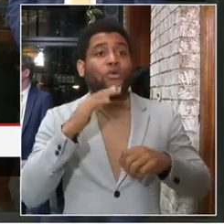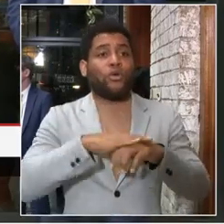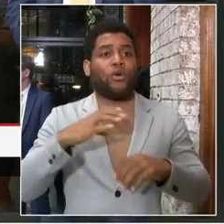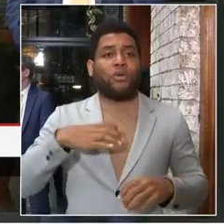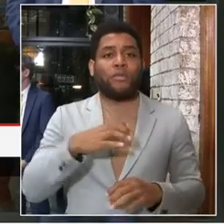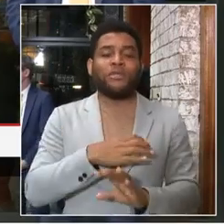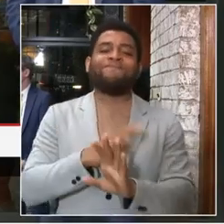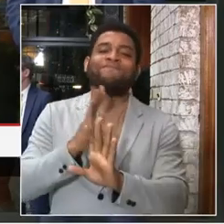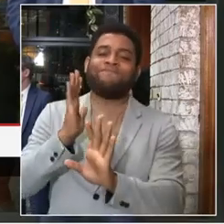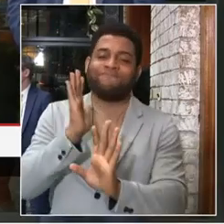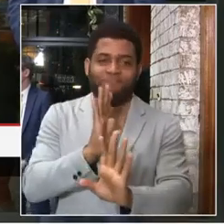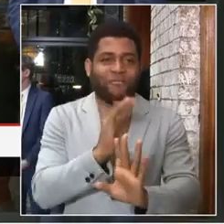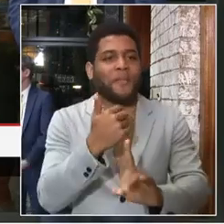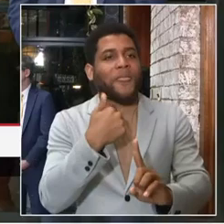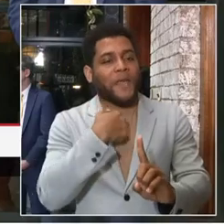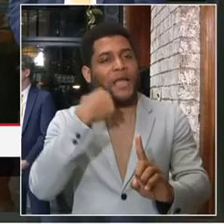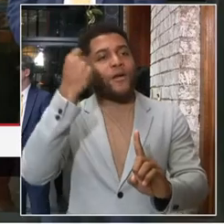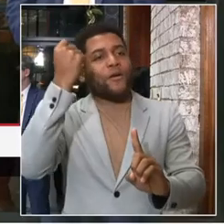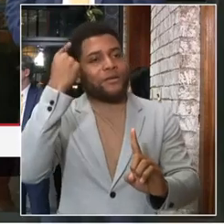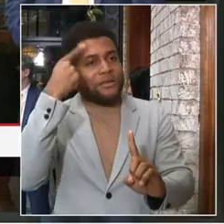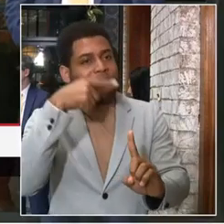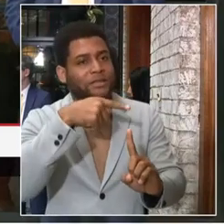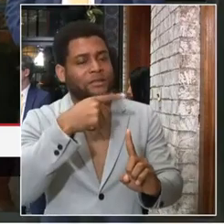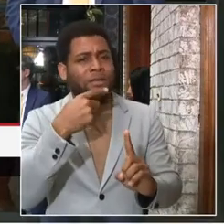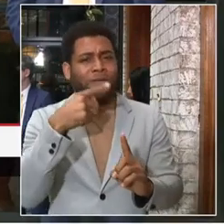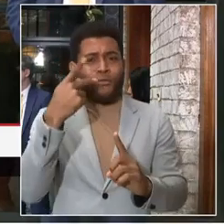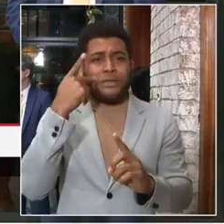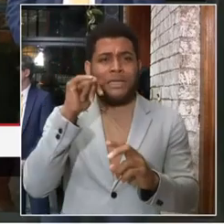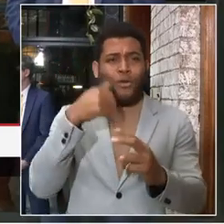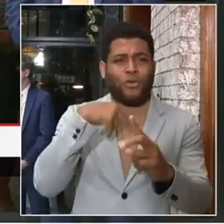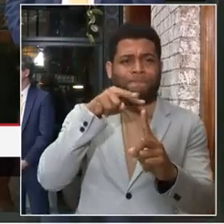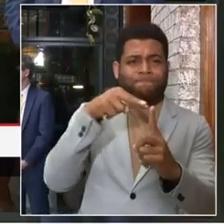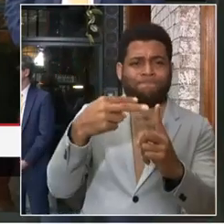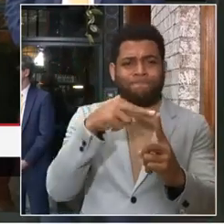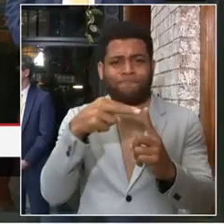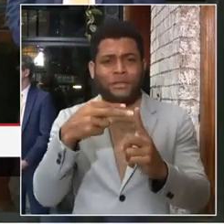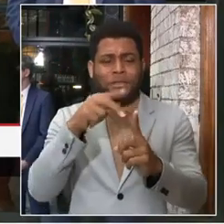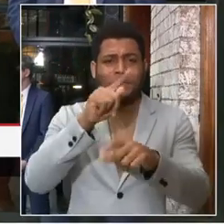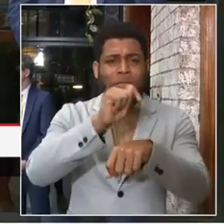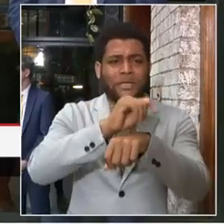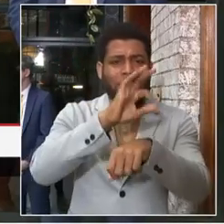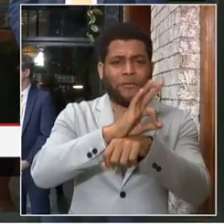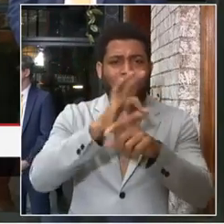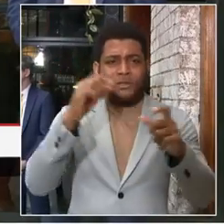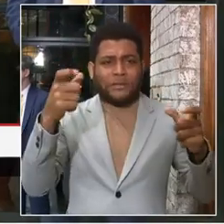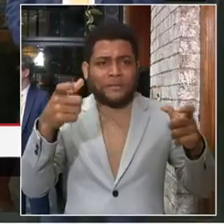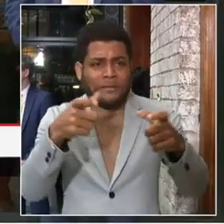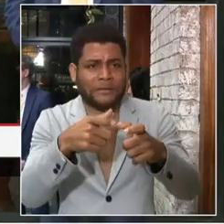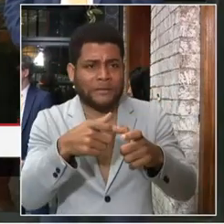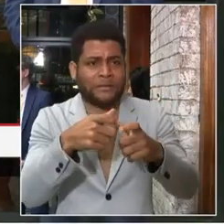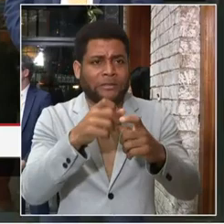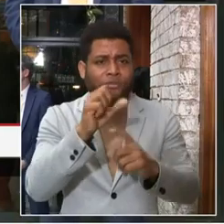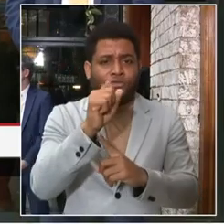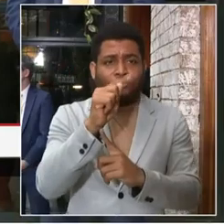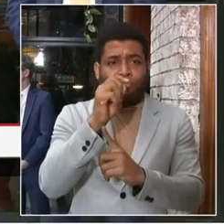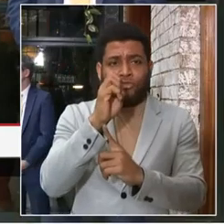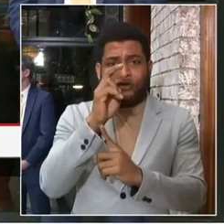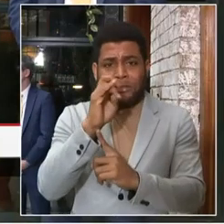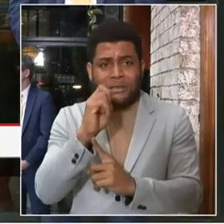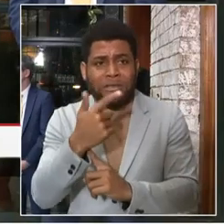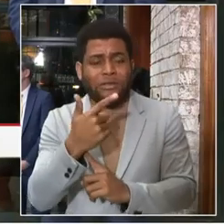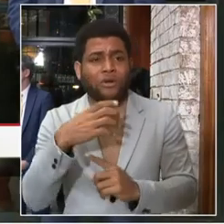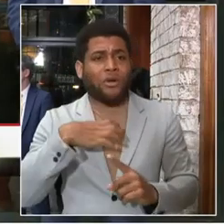should view the task force is there will be a smaller steering committee that are represented of a lot of